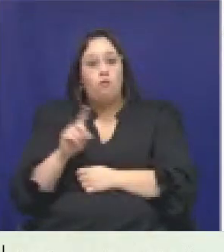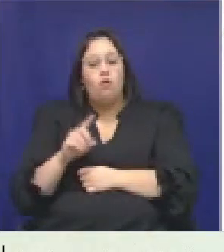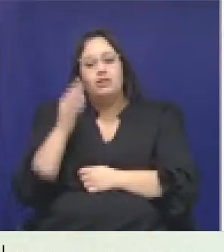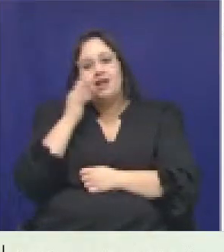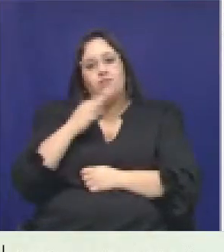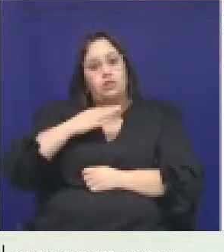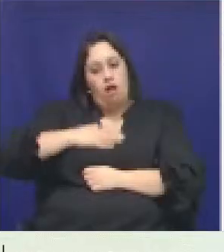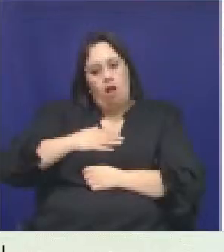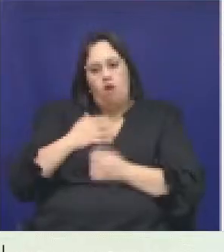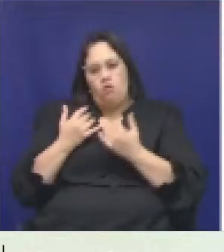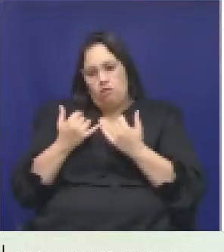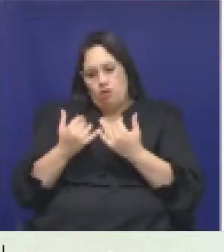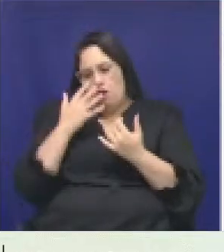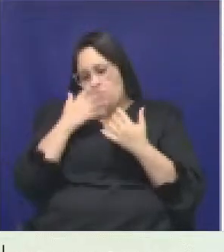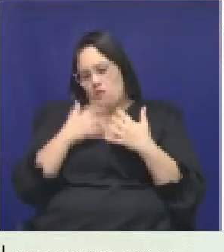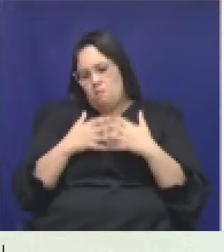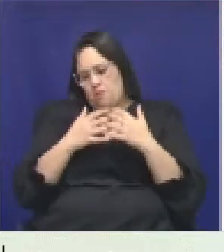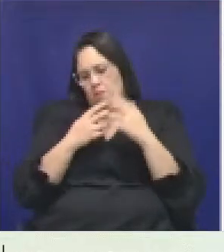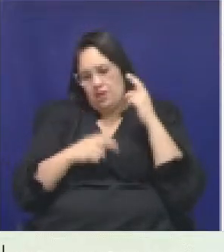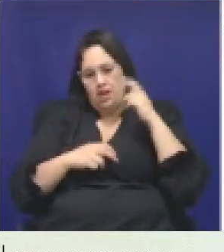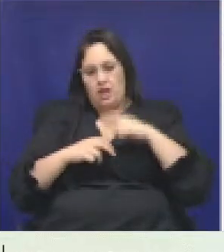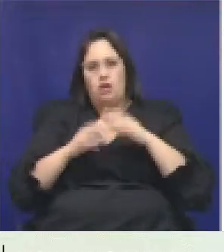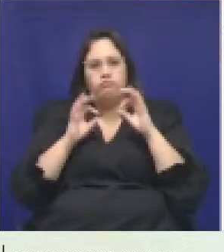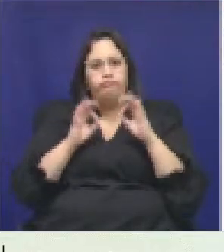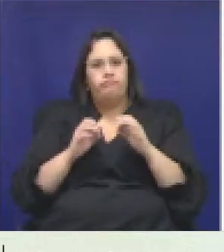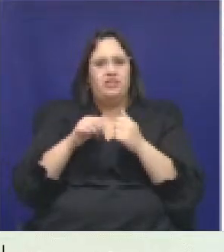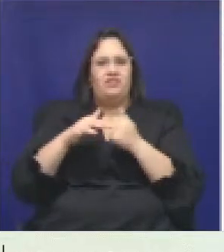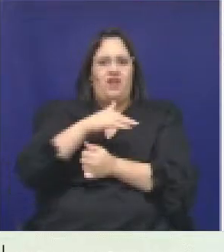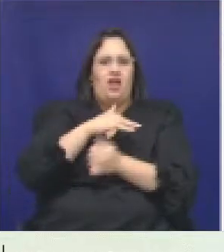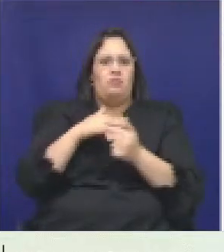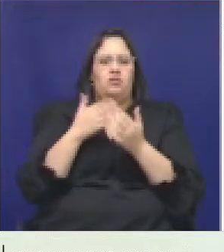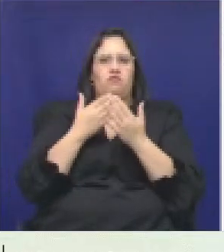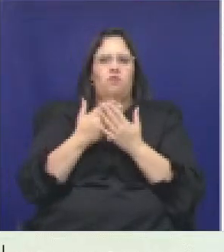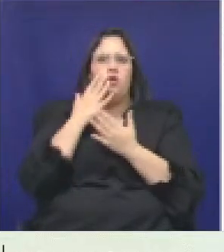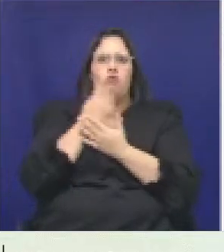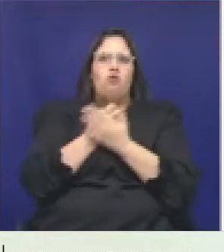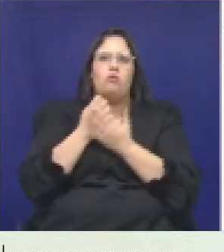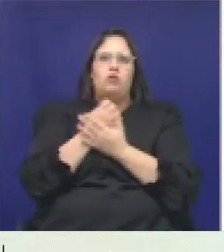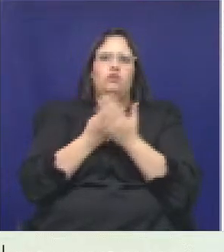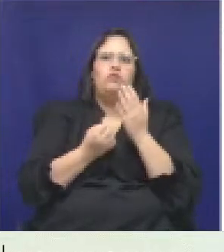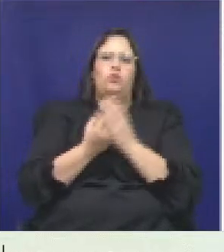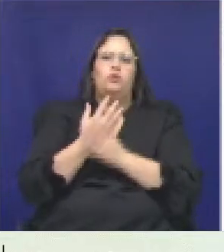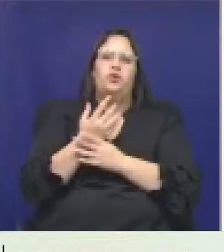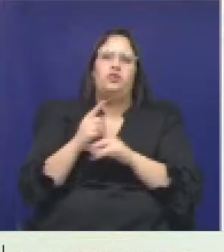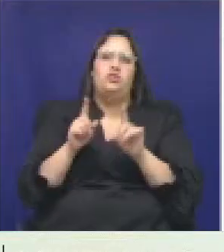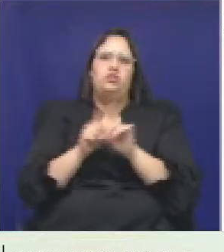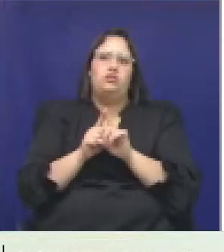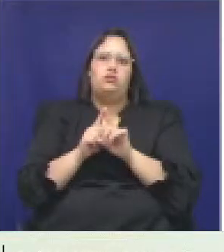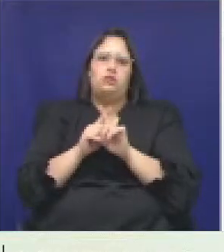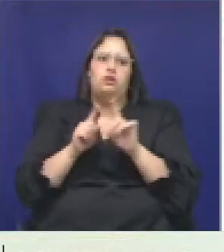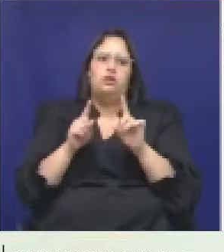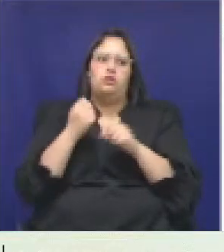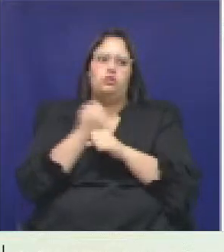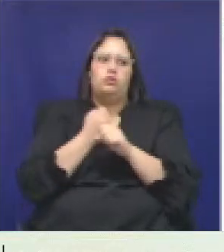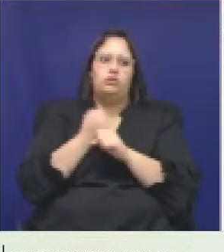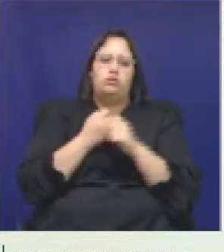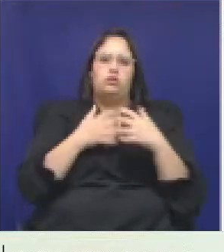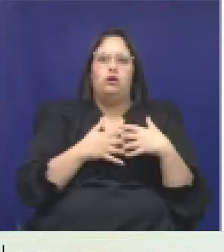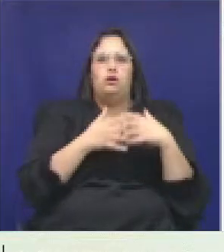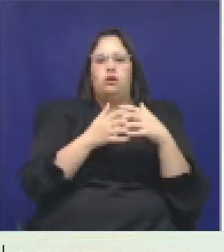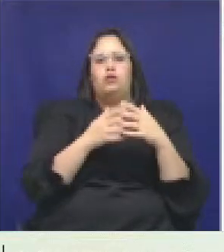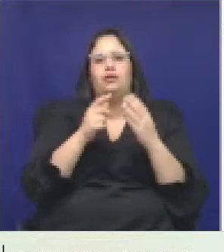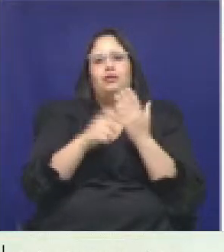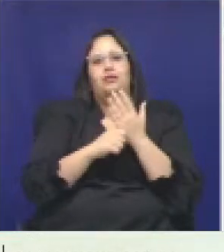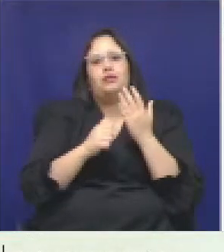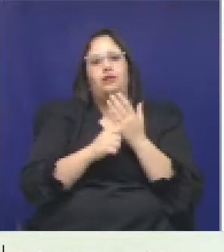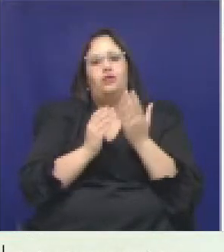government has got to create the right environment for the economy to grow, for jobs to be created, and ultimately tax